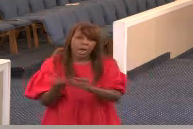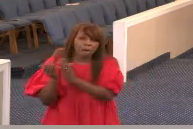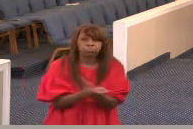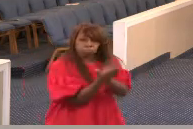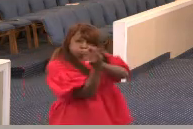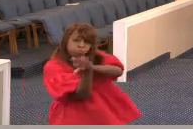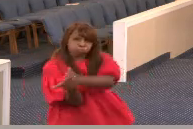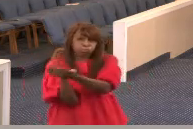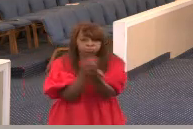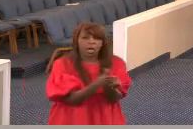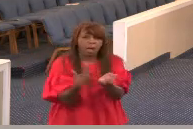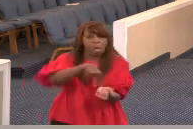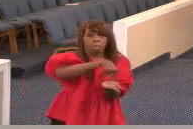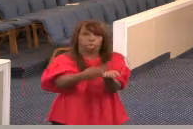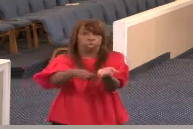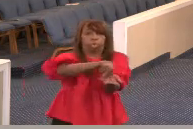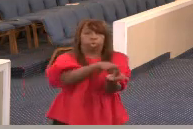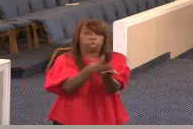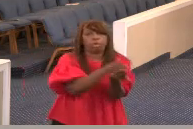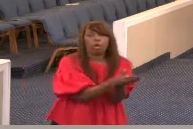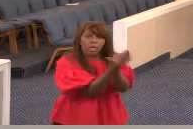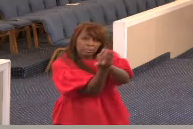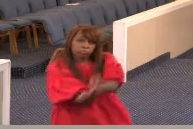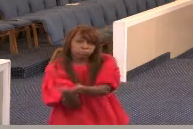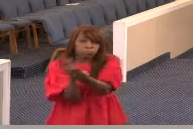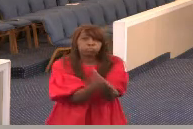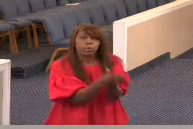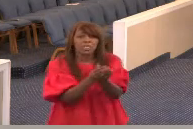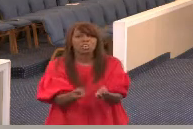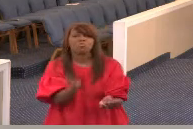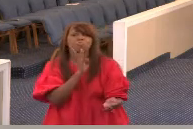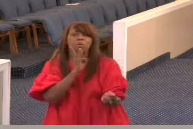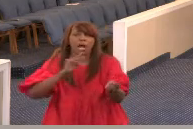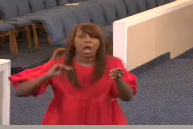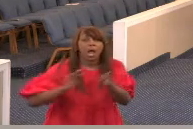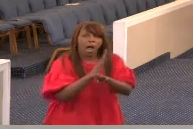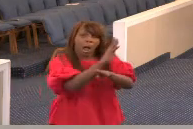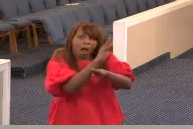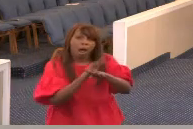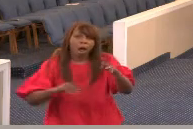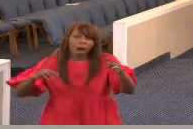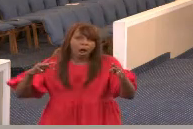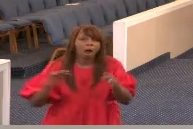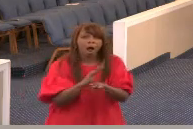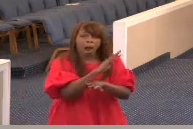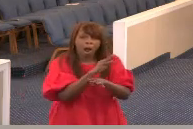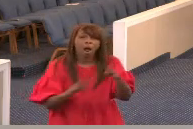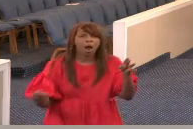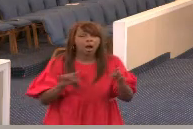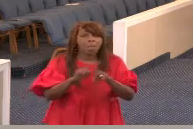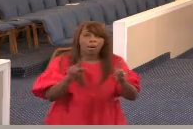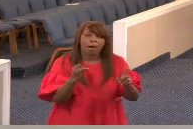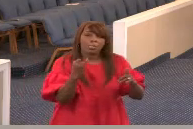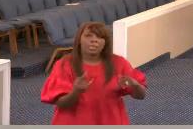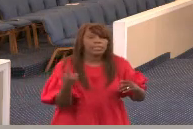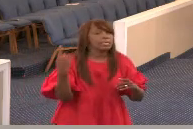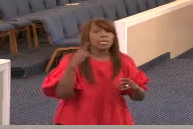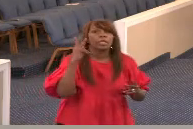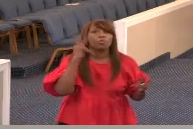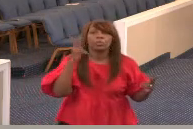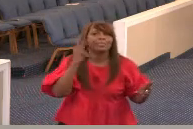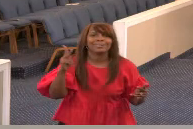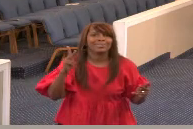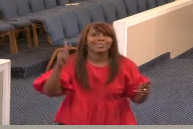They were shaken at their core. It was so bad that in the daytime, they couldn't see